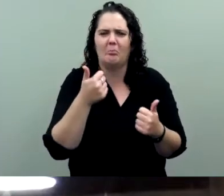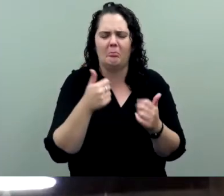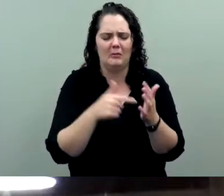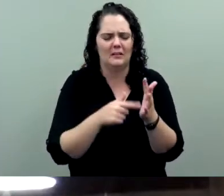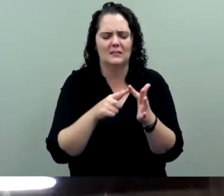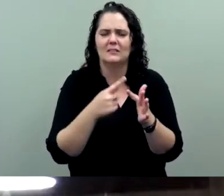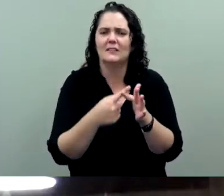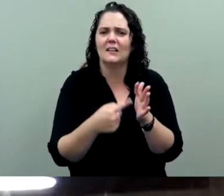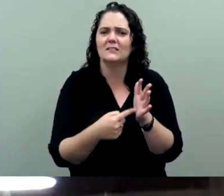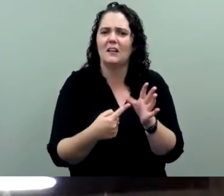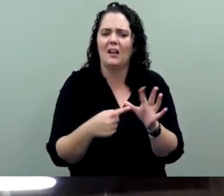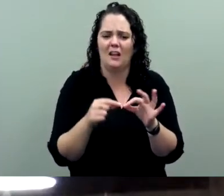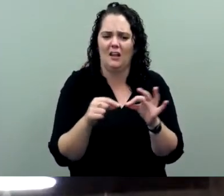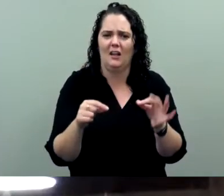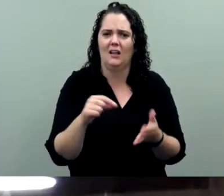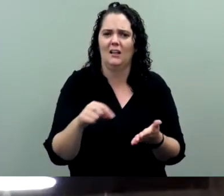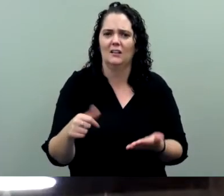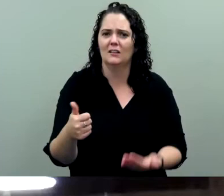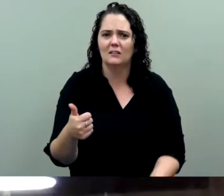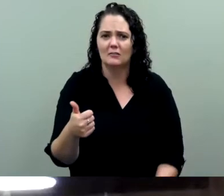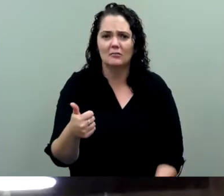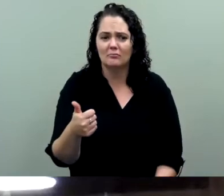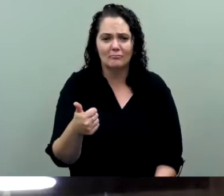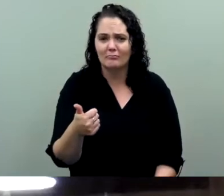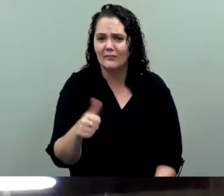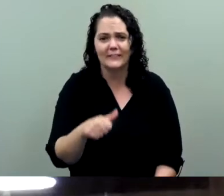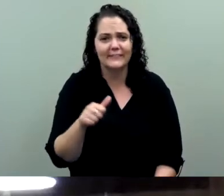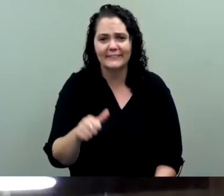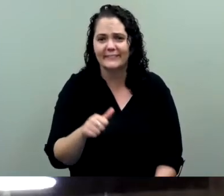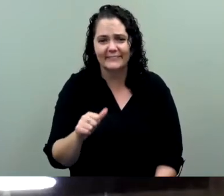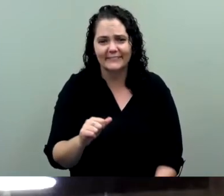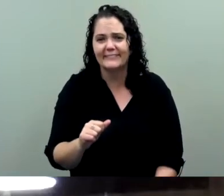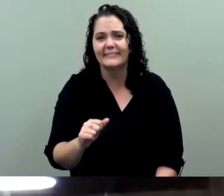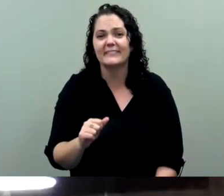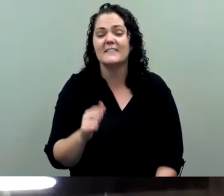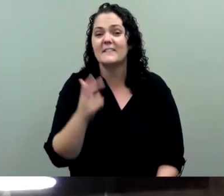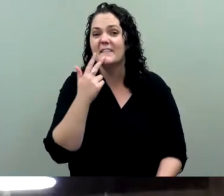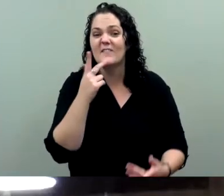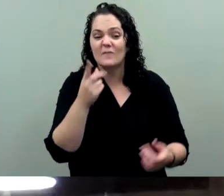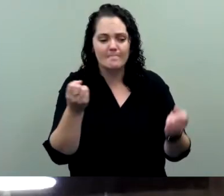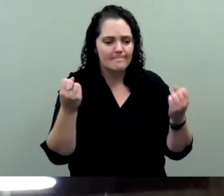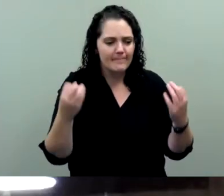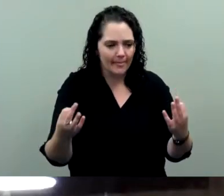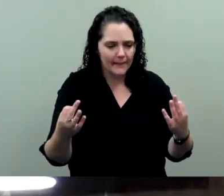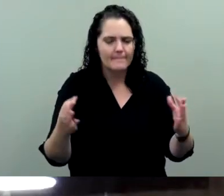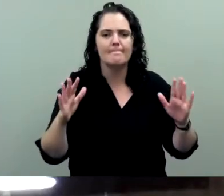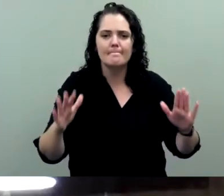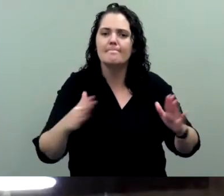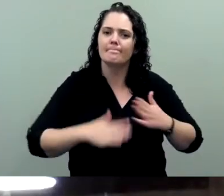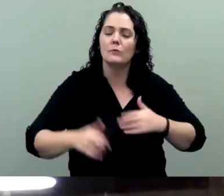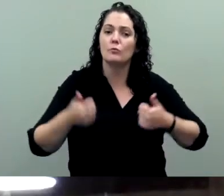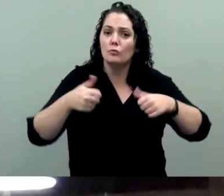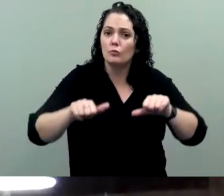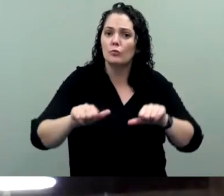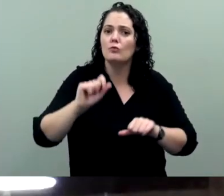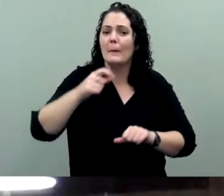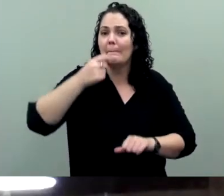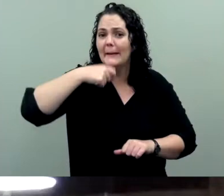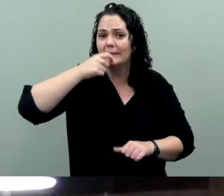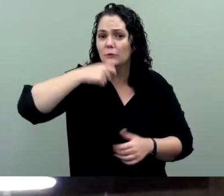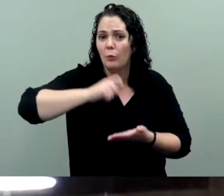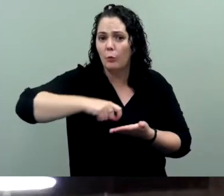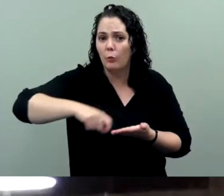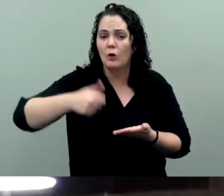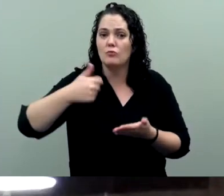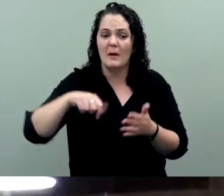beautifully too. All right. So now, if you don't have any of those, go back to your pencils. You know, use your pencils, use your pens, use a